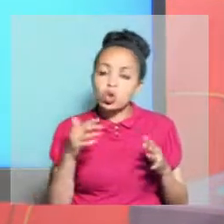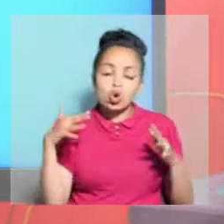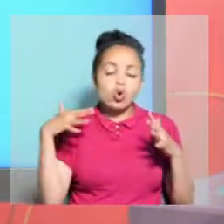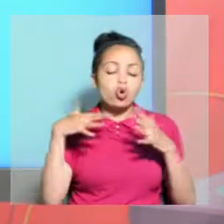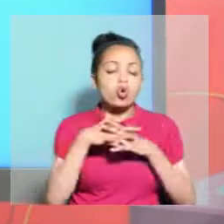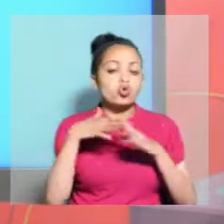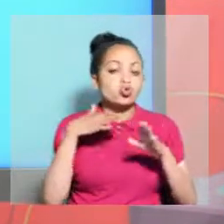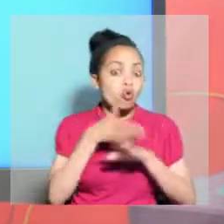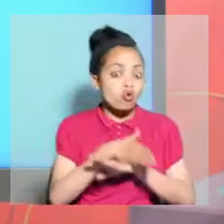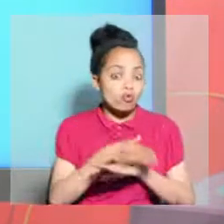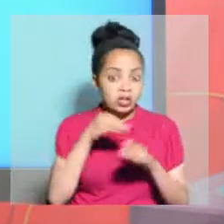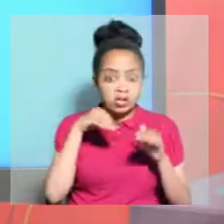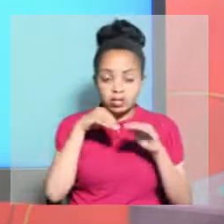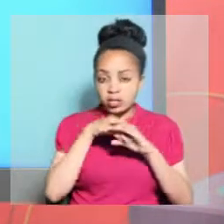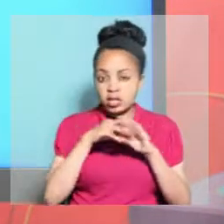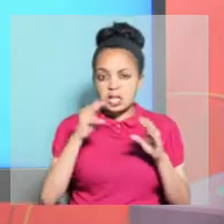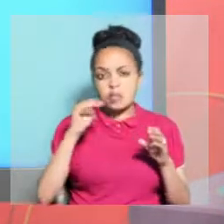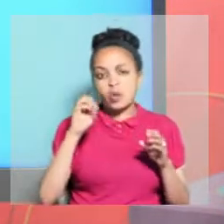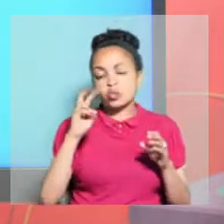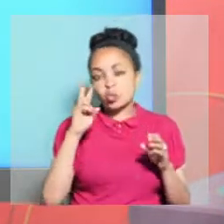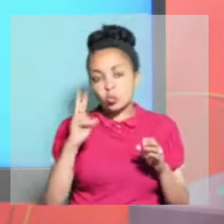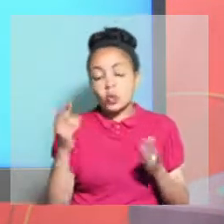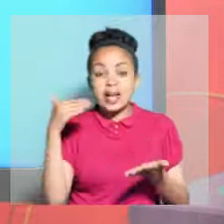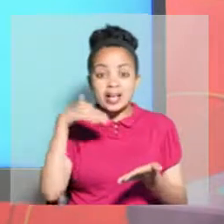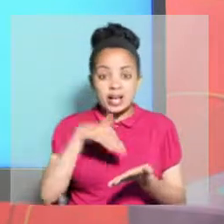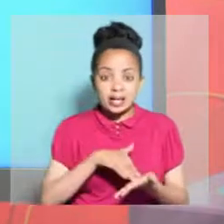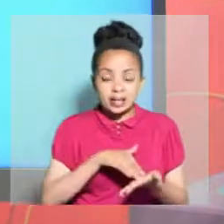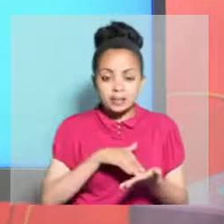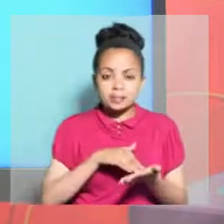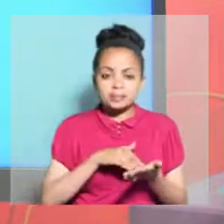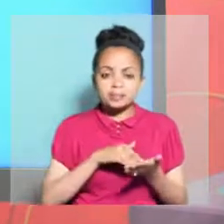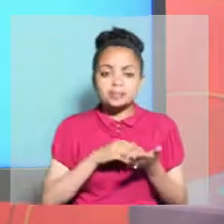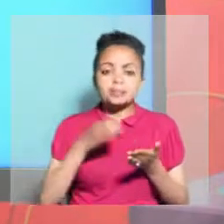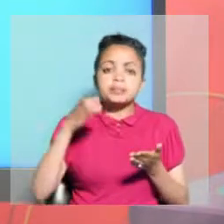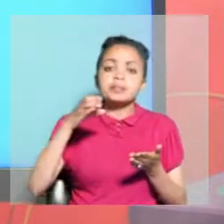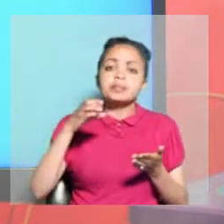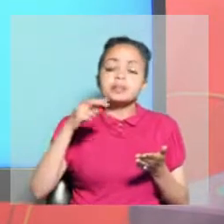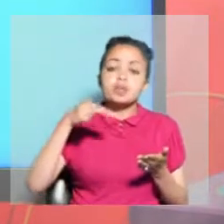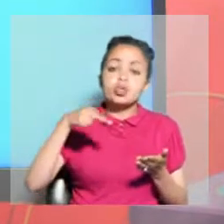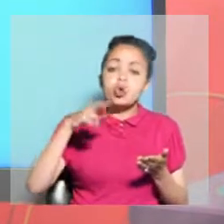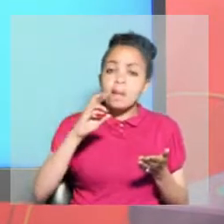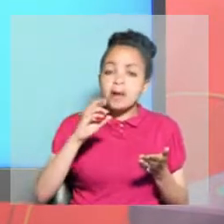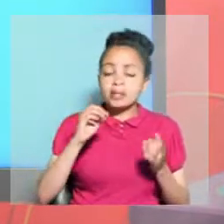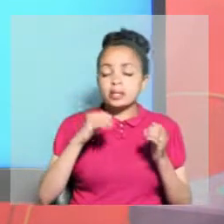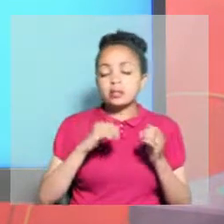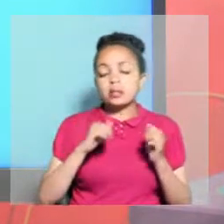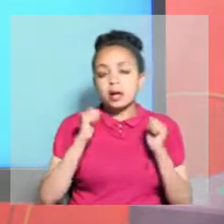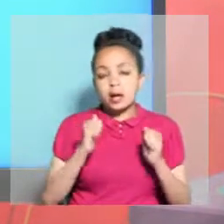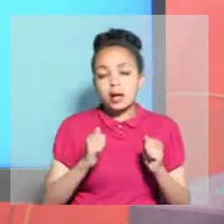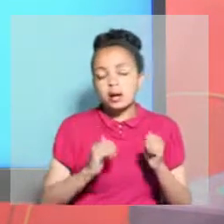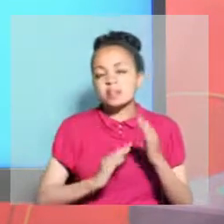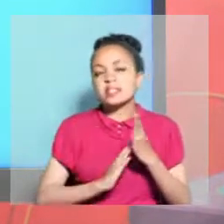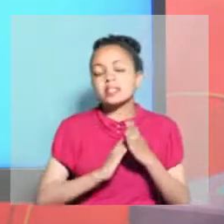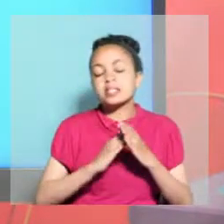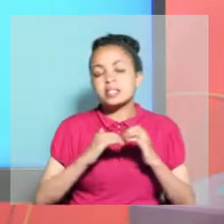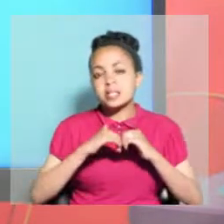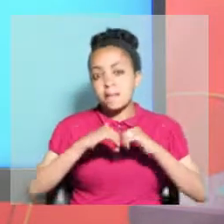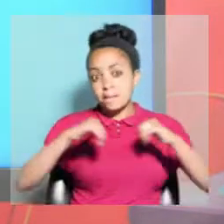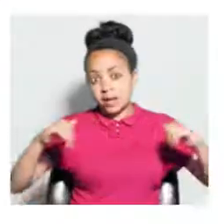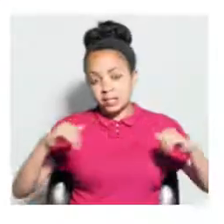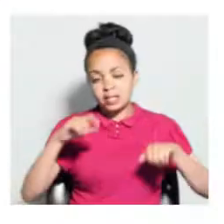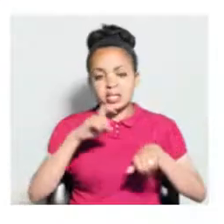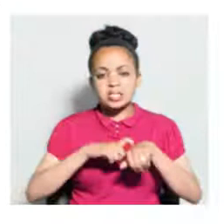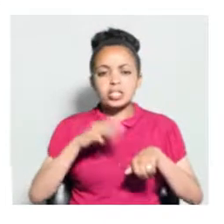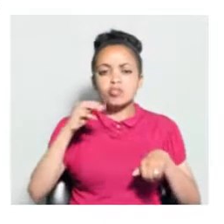II. And again, chromatid becomes separated during meiosis